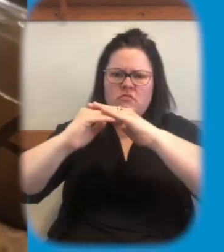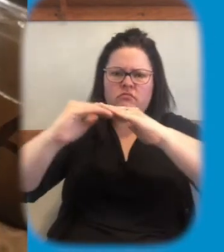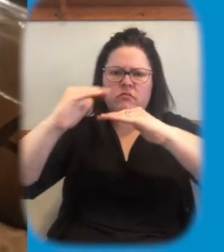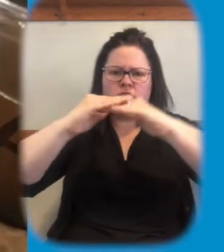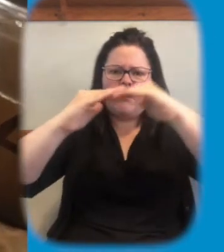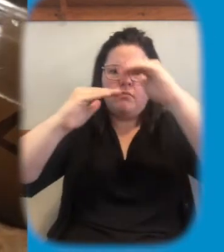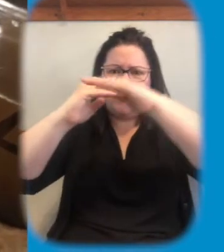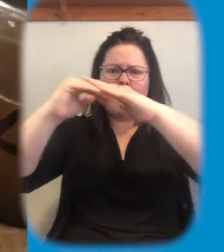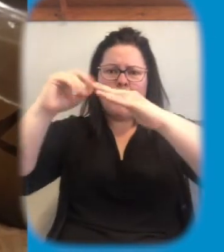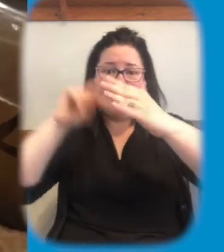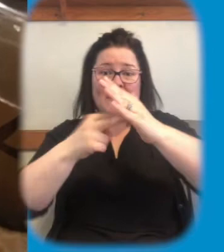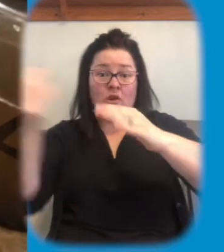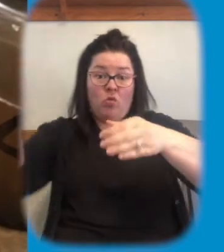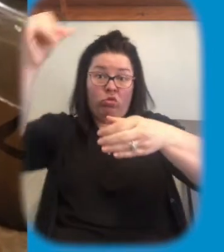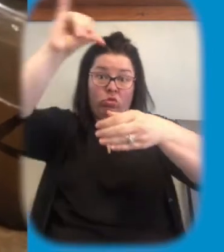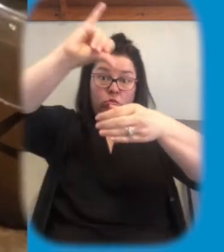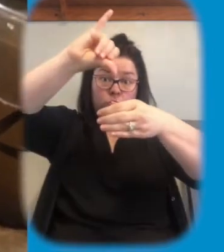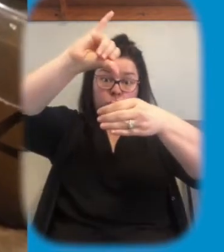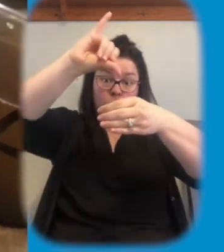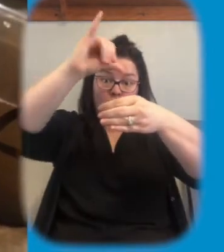are soaking up the water.